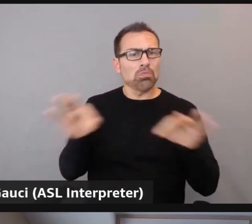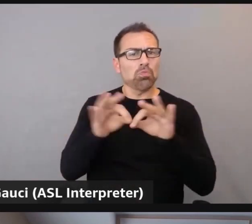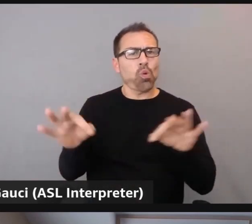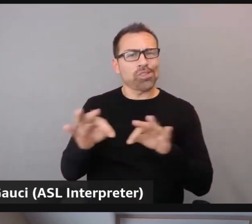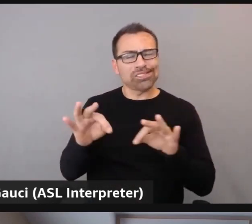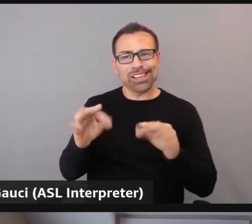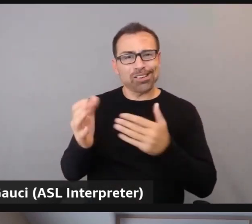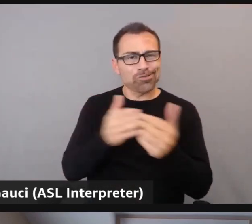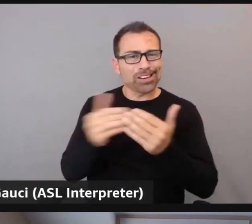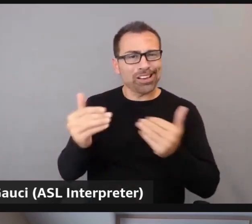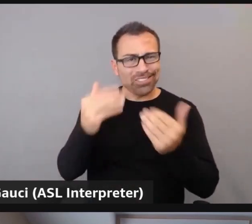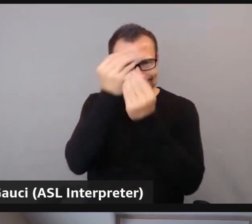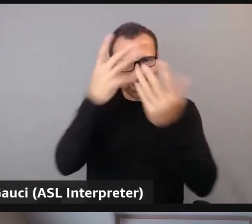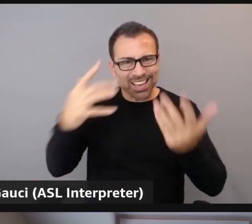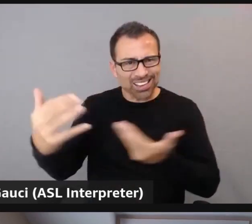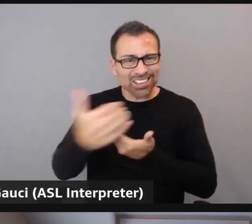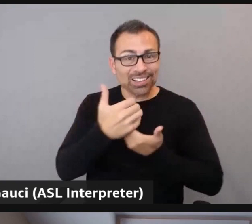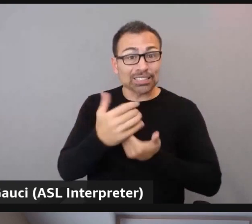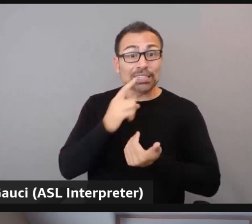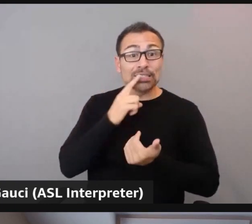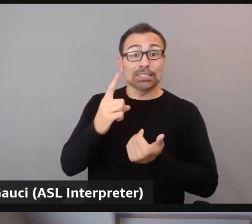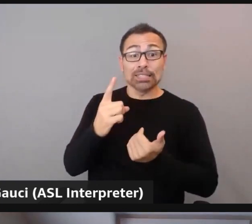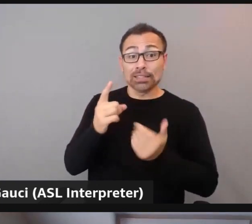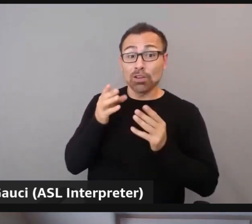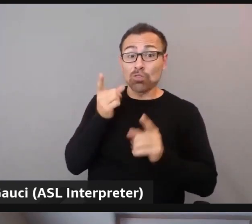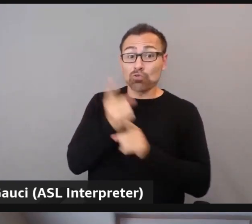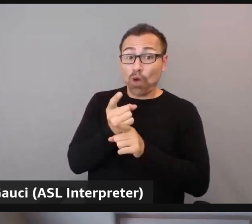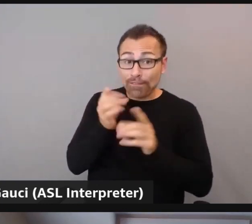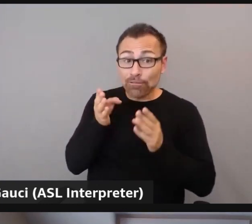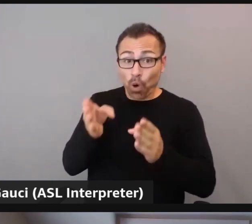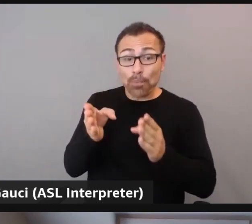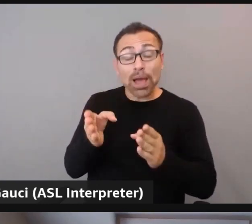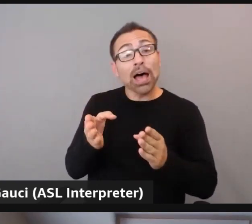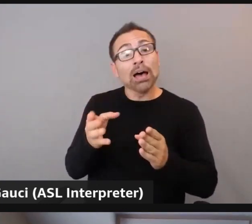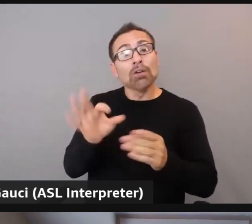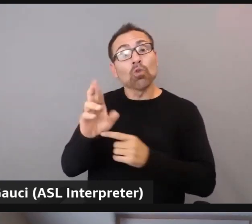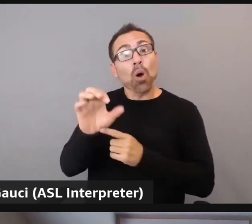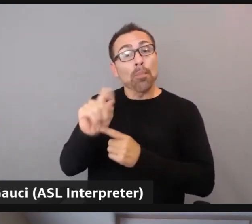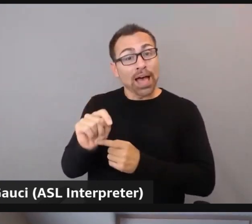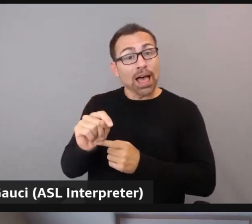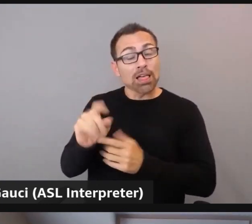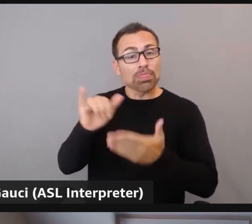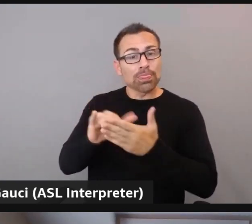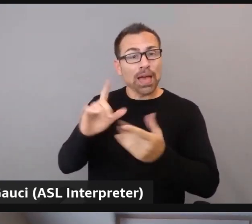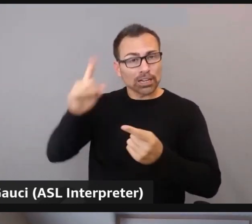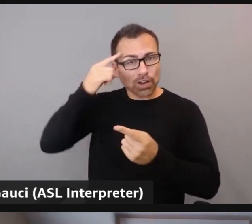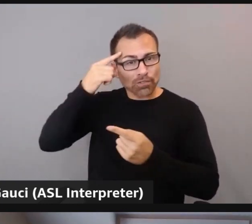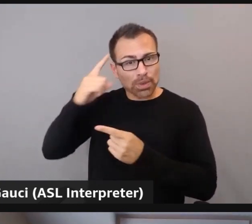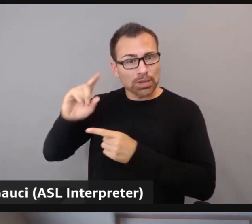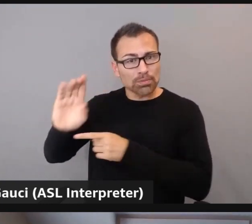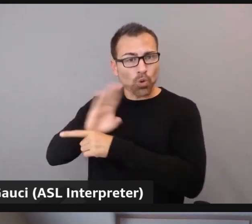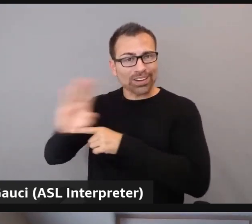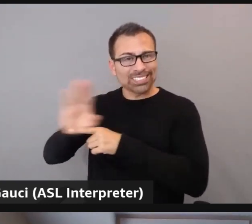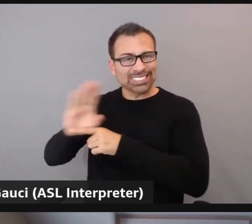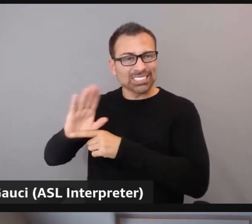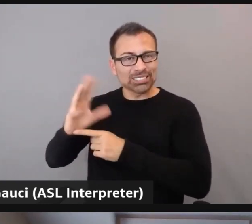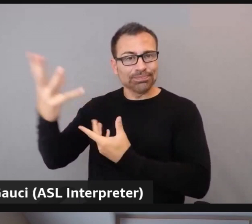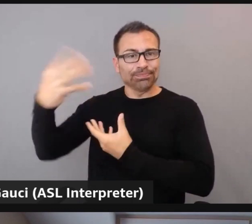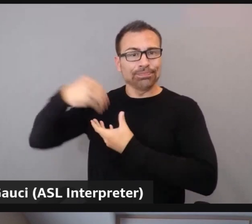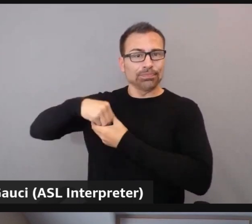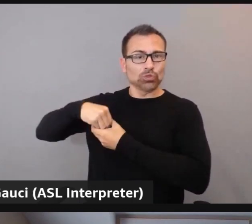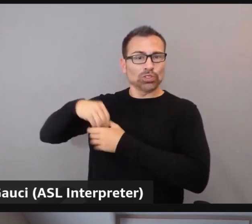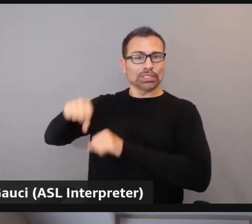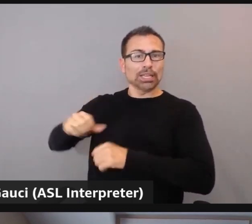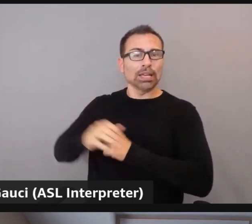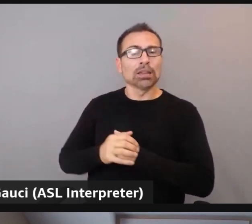is in the format that can be ingested by these governmental organizations. I think all of us have operated or worked, the three of us, I